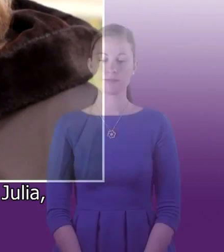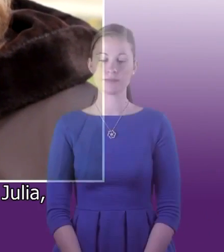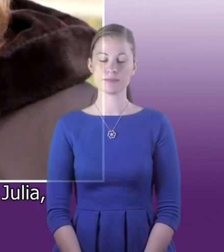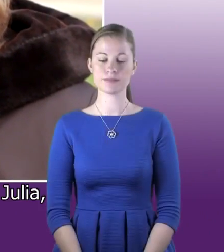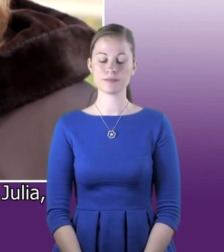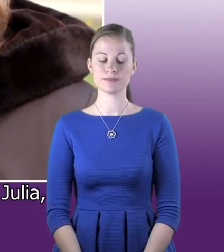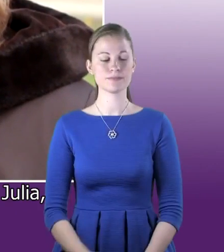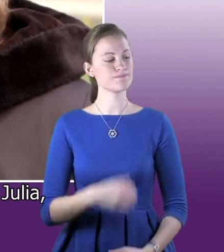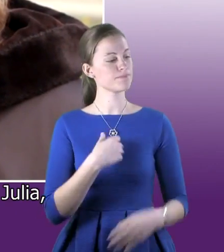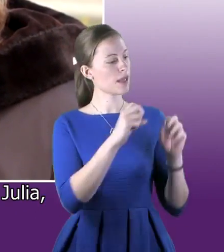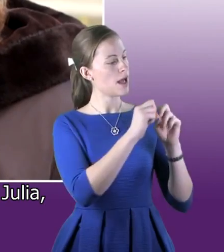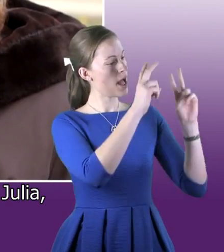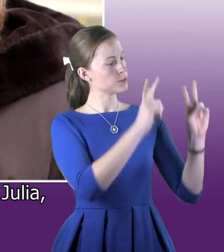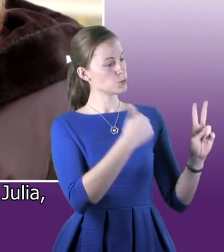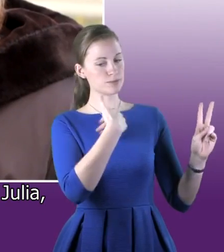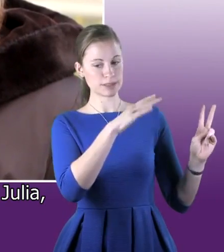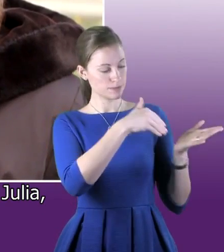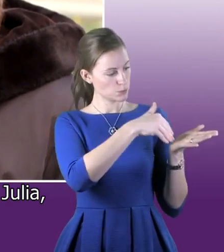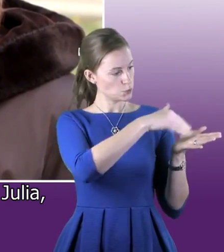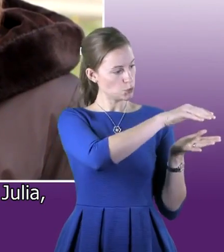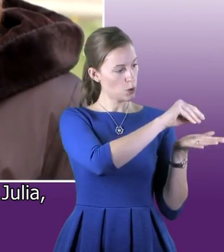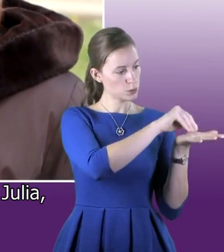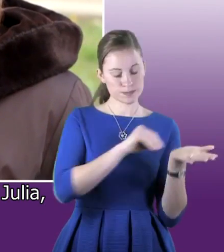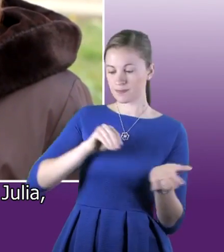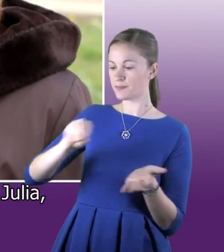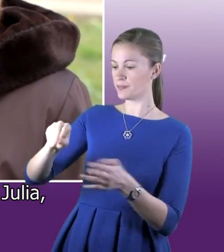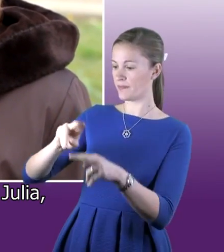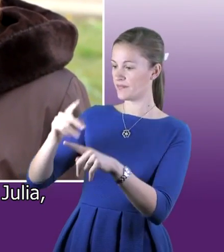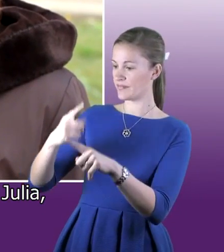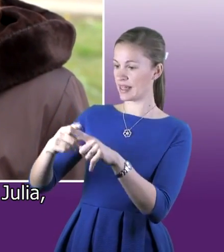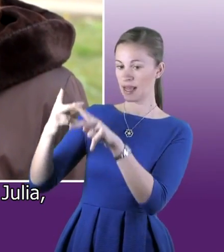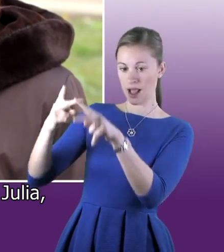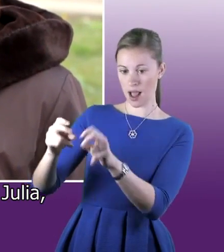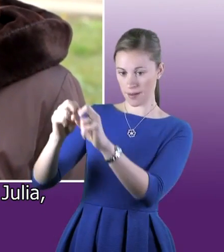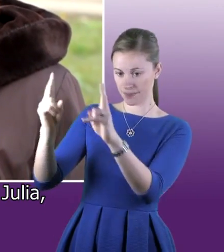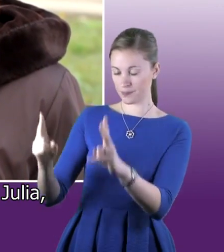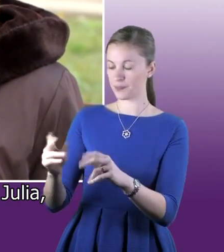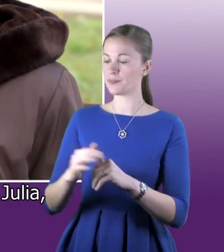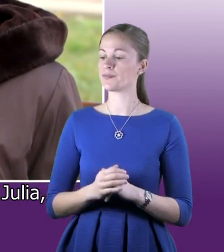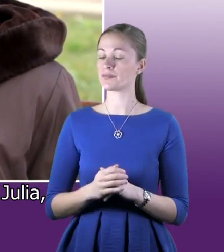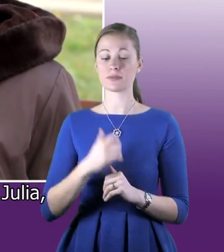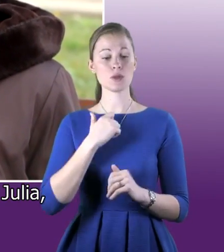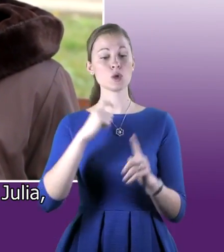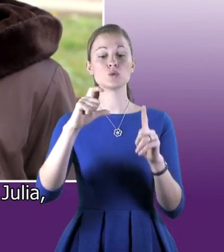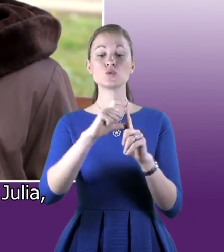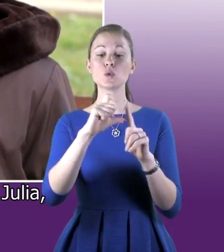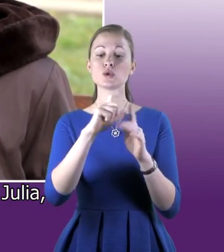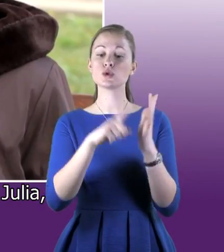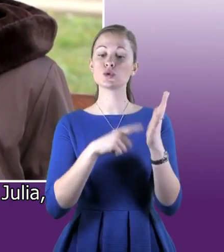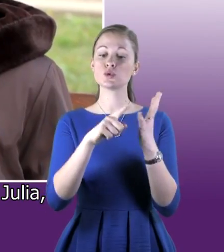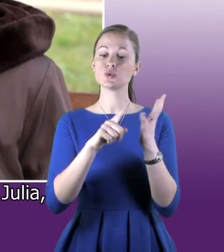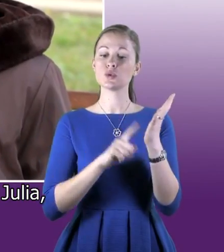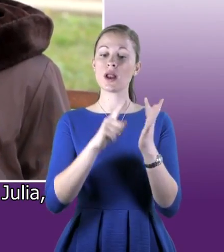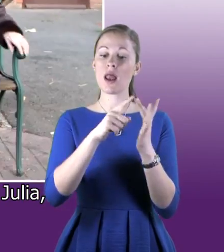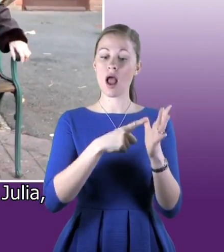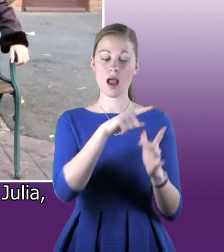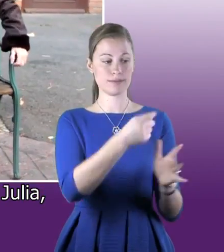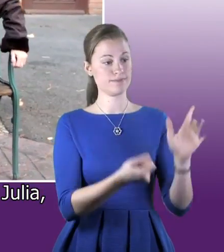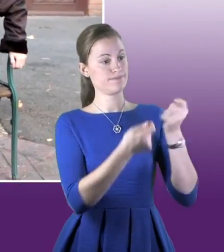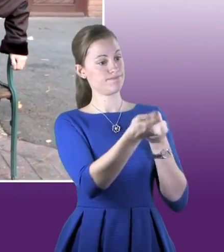I sold my house to pay for the fees, and I put Julia, my daughter, in charge of my